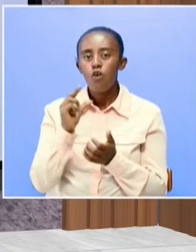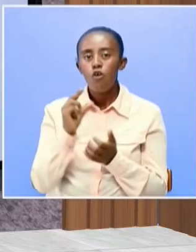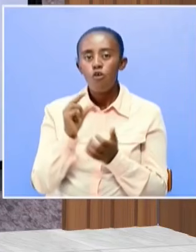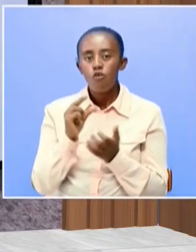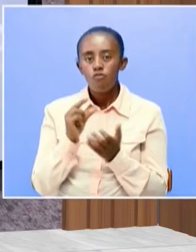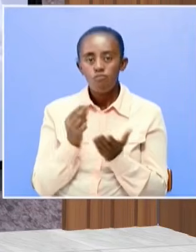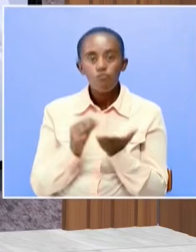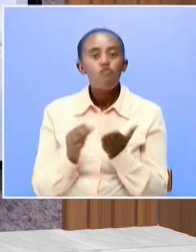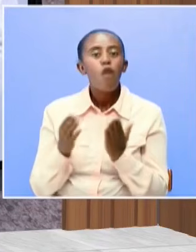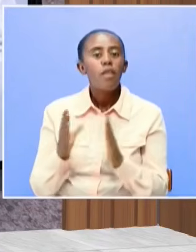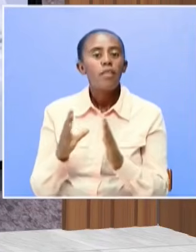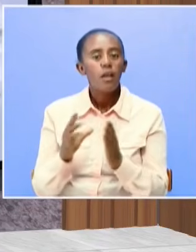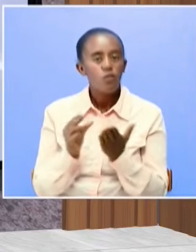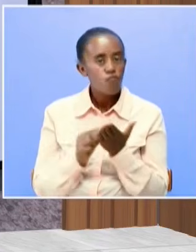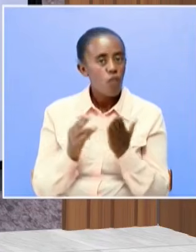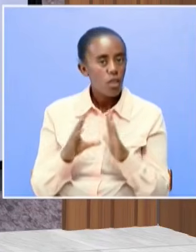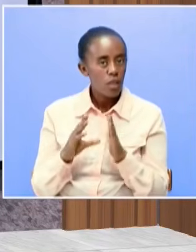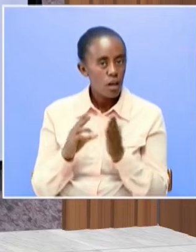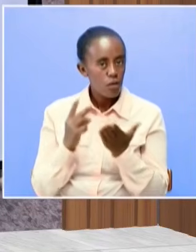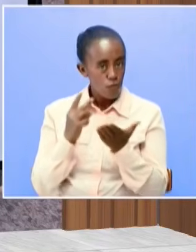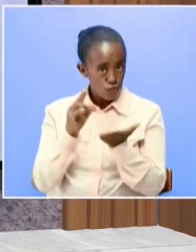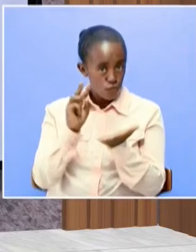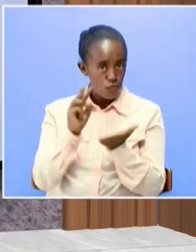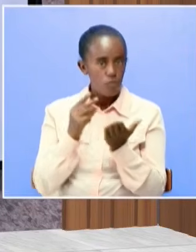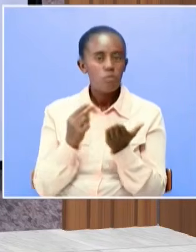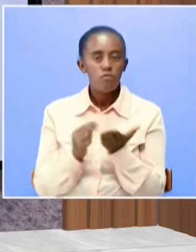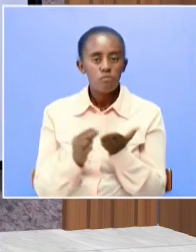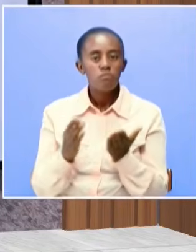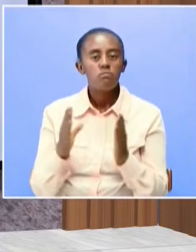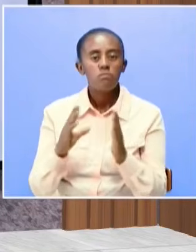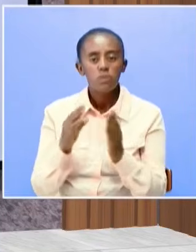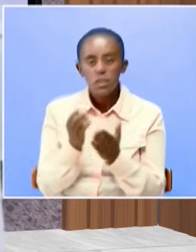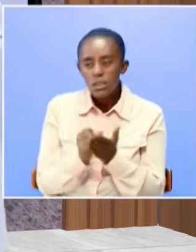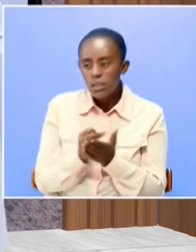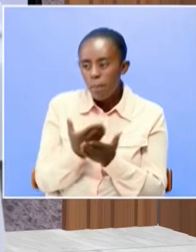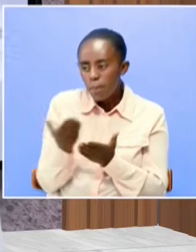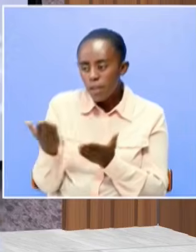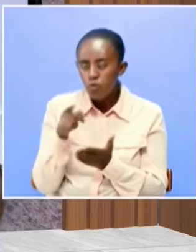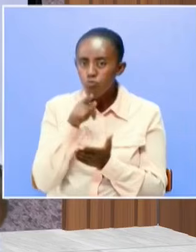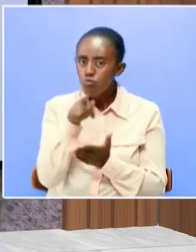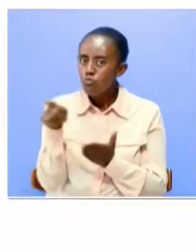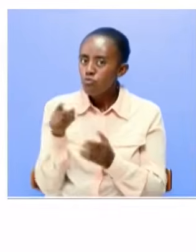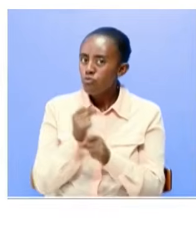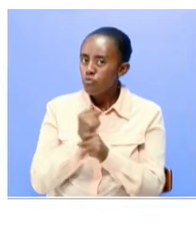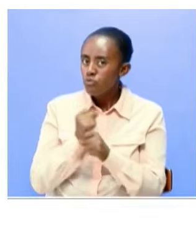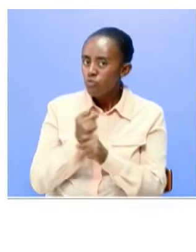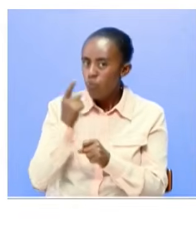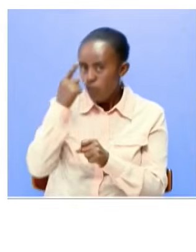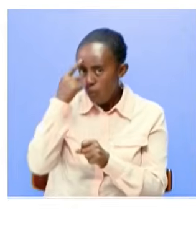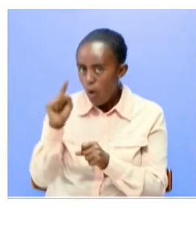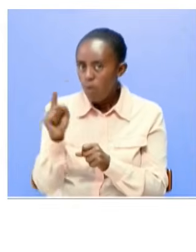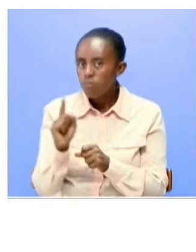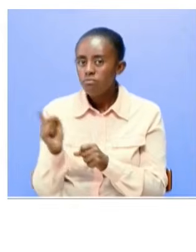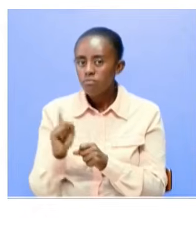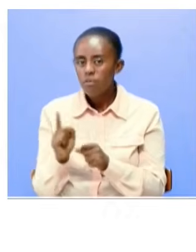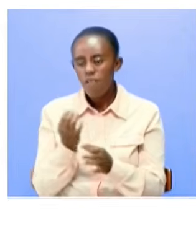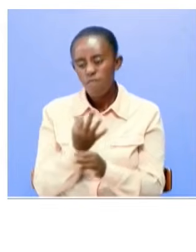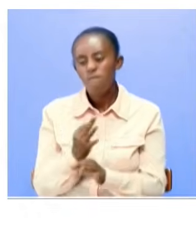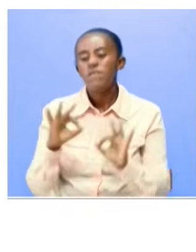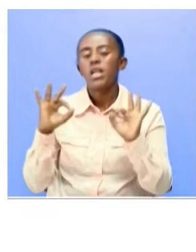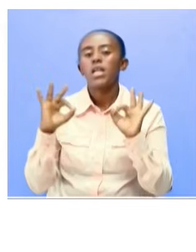voluntarily? Voluntarily means something that you do for free